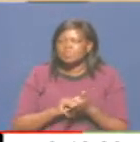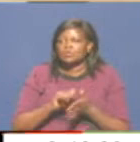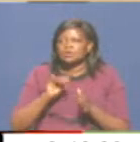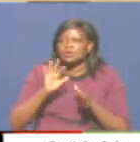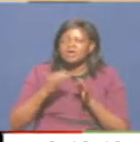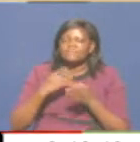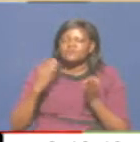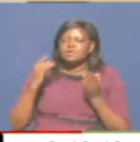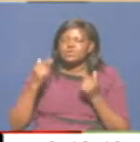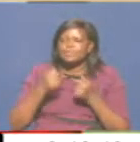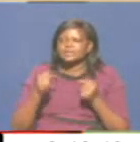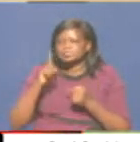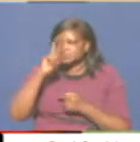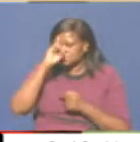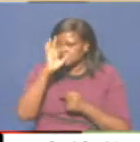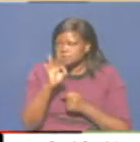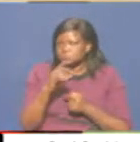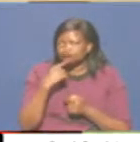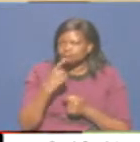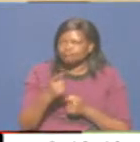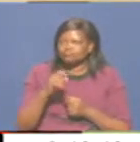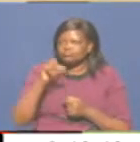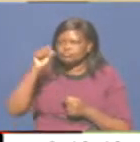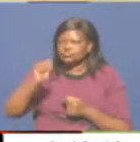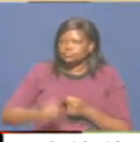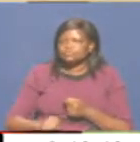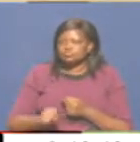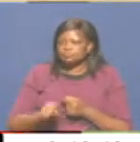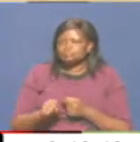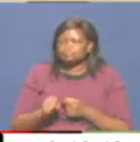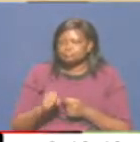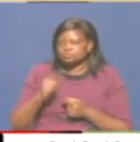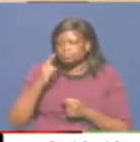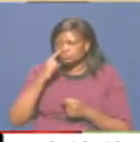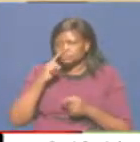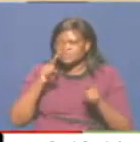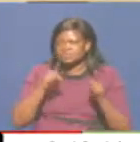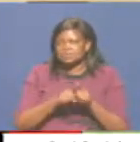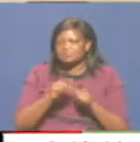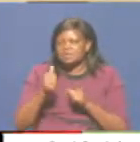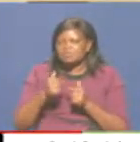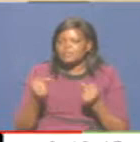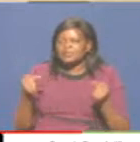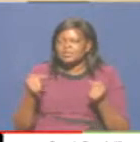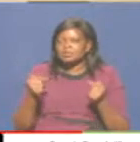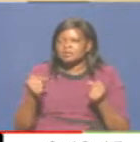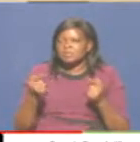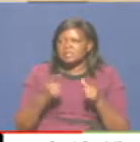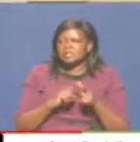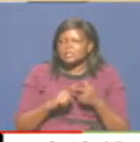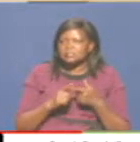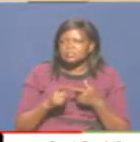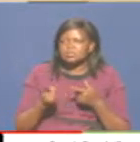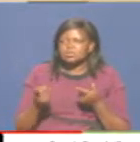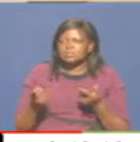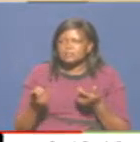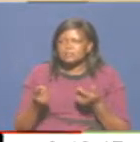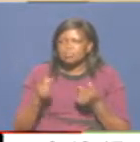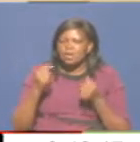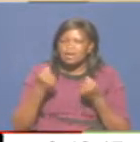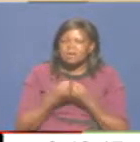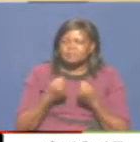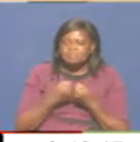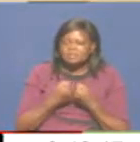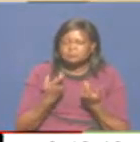opponent serious. So South Sudan should take like any other opponent. So and then again, one match at a time.